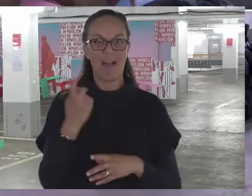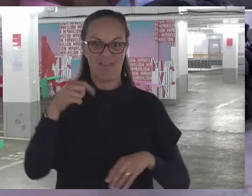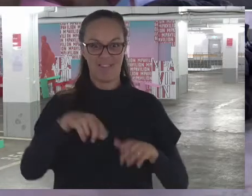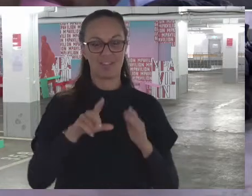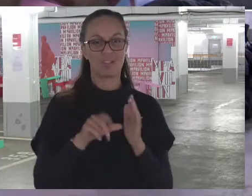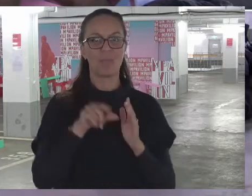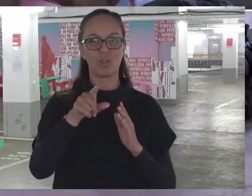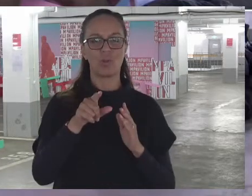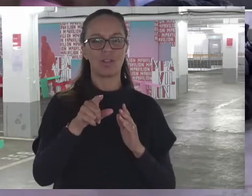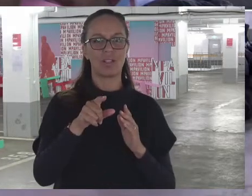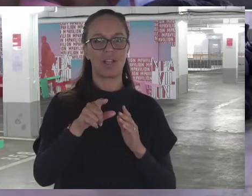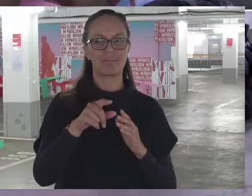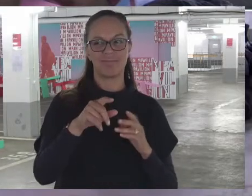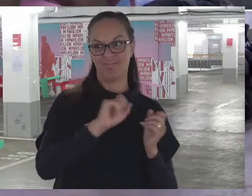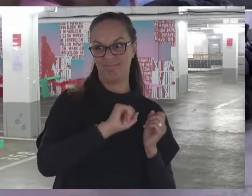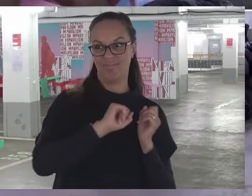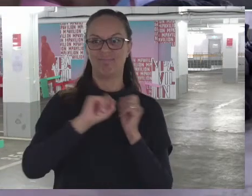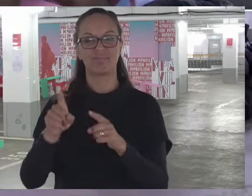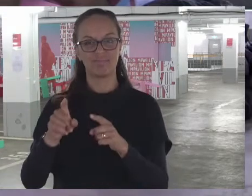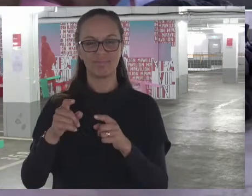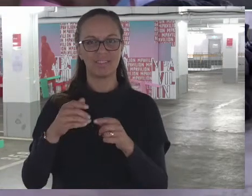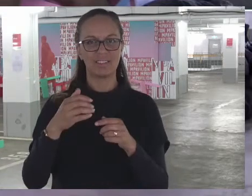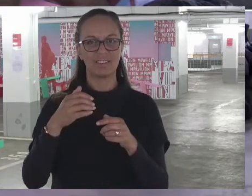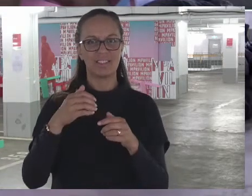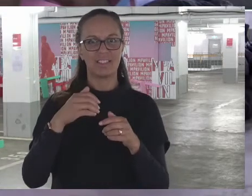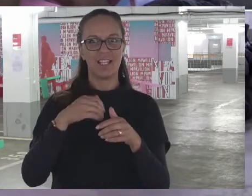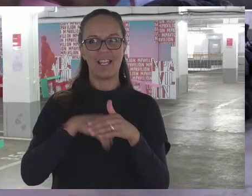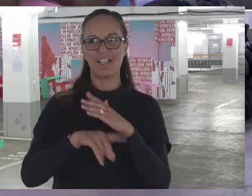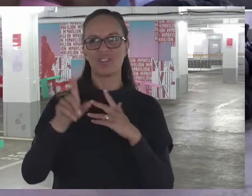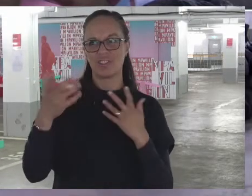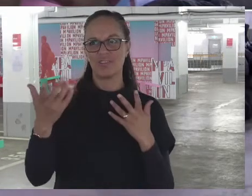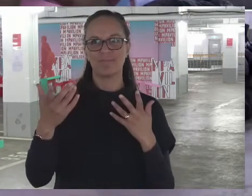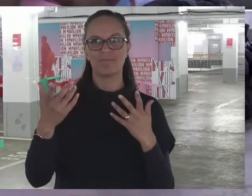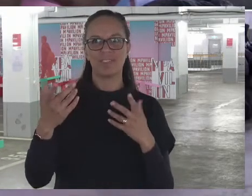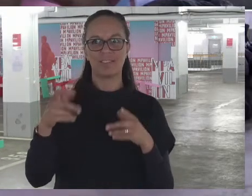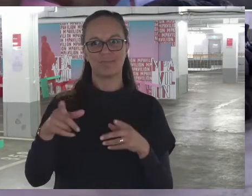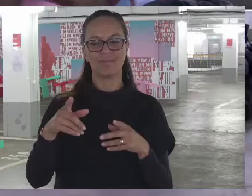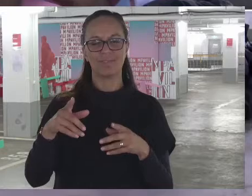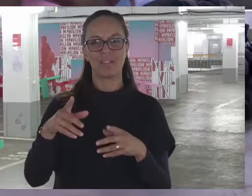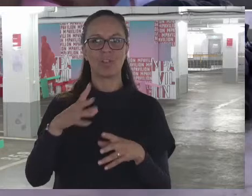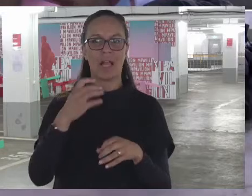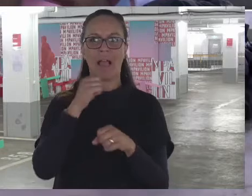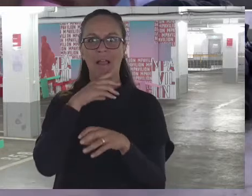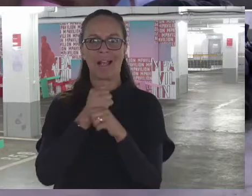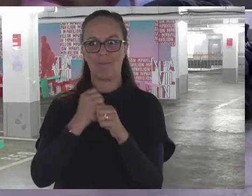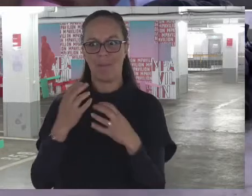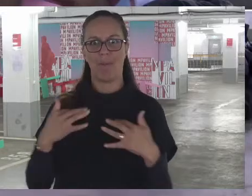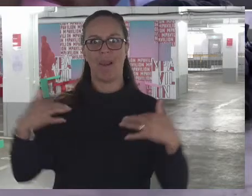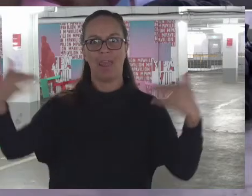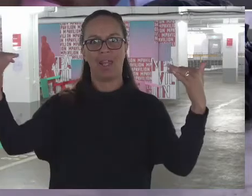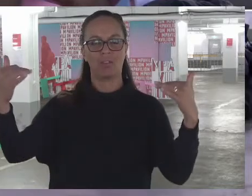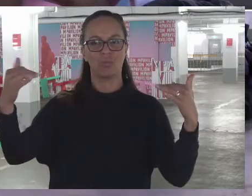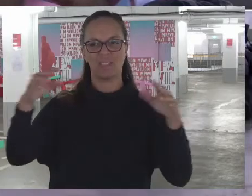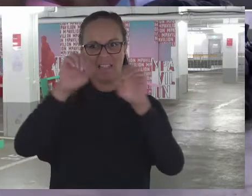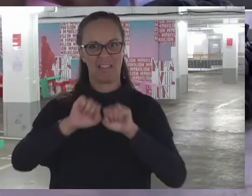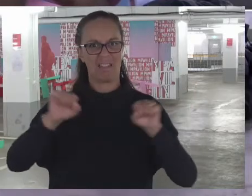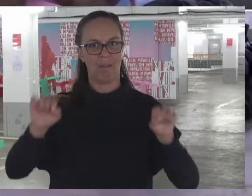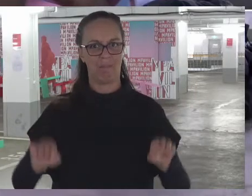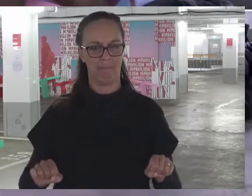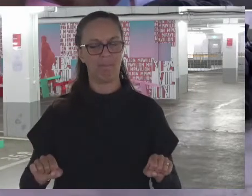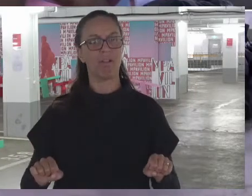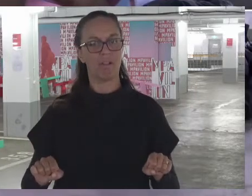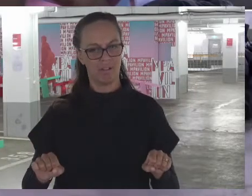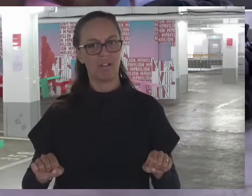heart. What did it mean for your practice to have that kind of access to political systems and